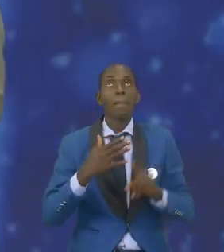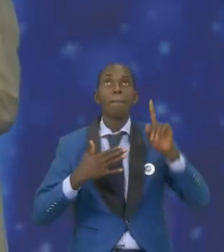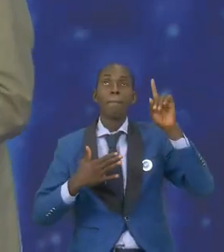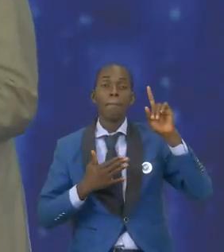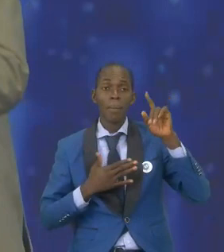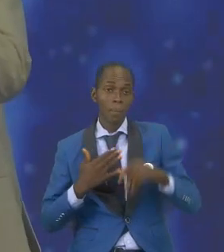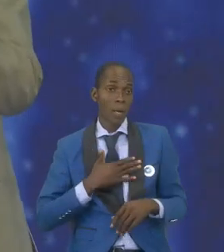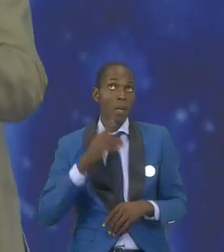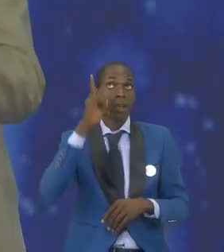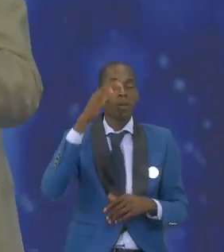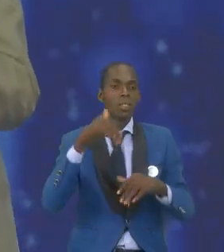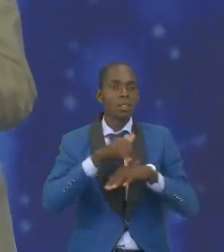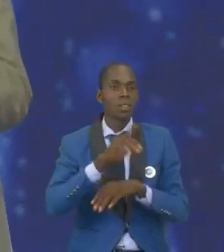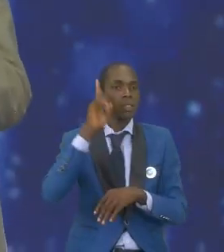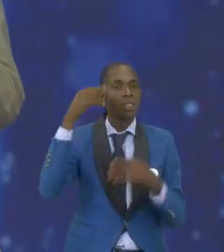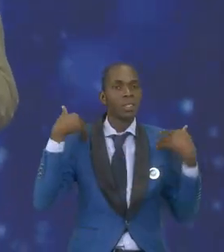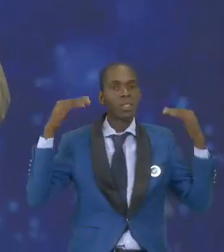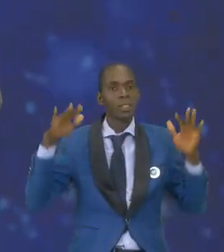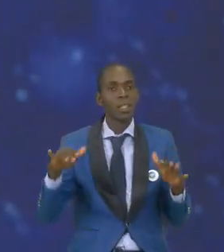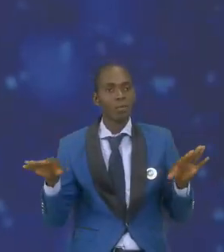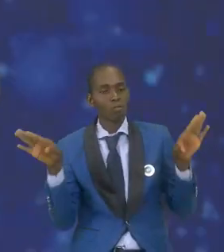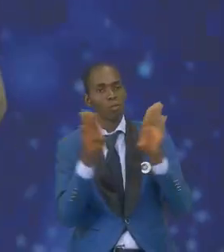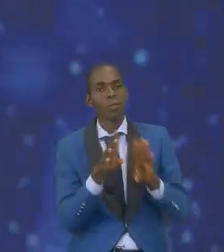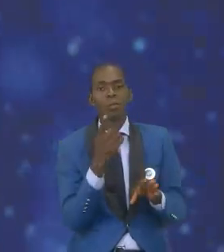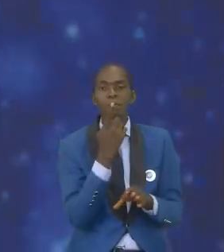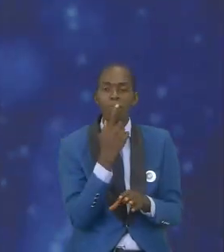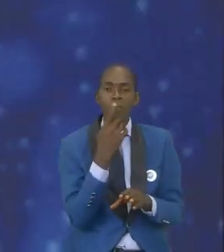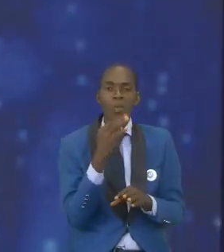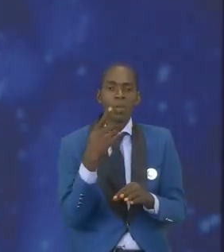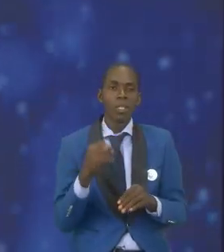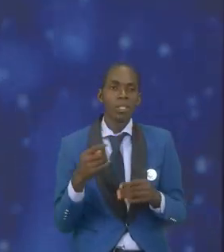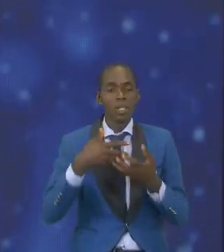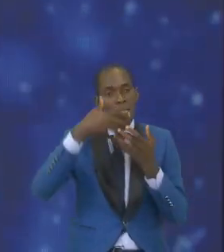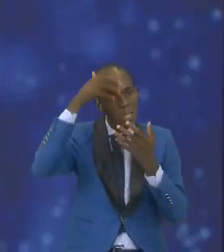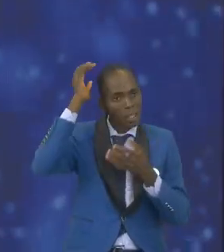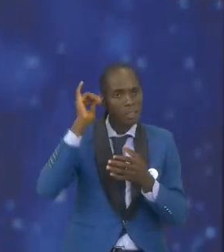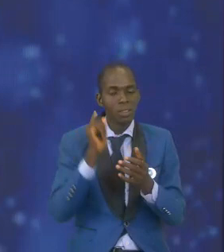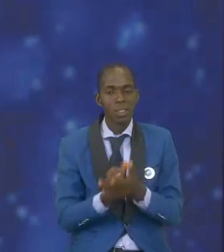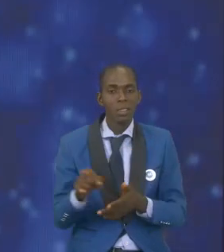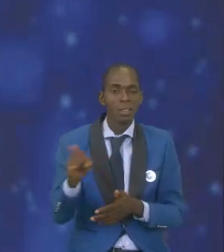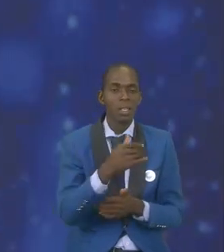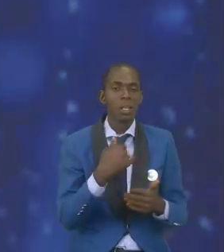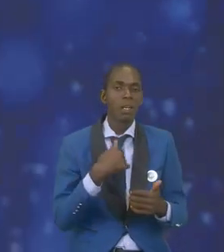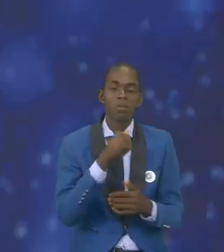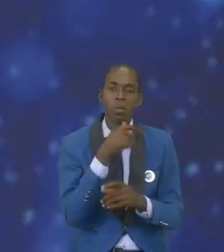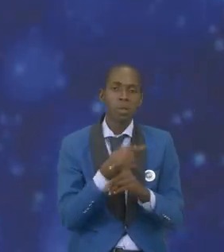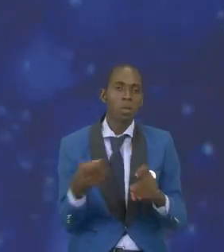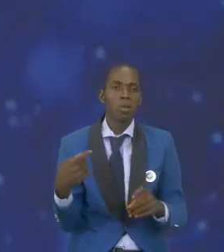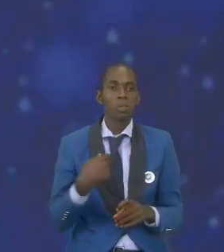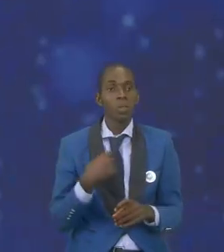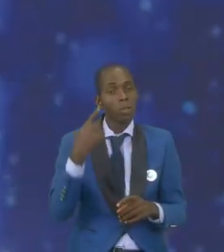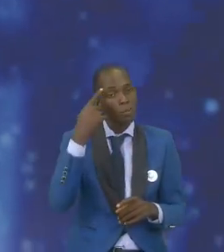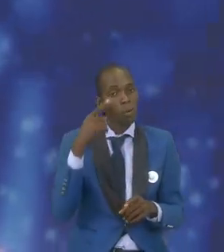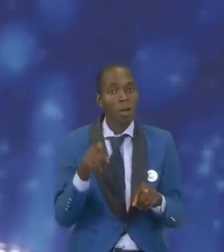his angel and has shut the lion's mouth, that they have not hurt me, for as